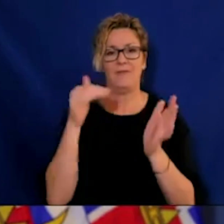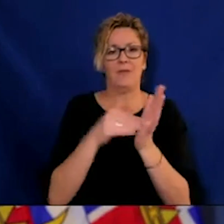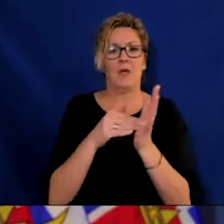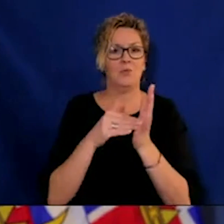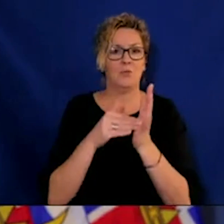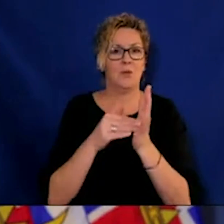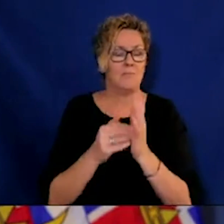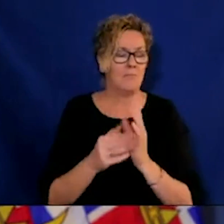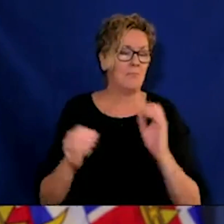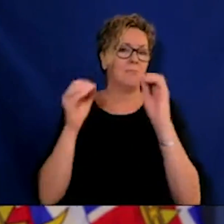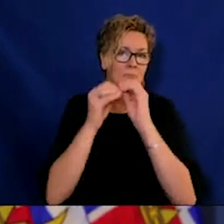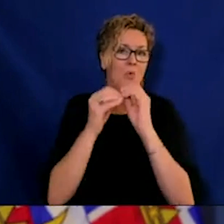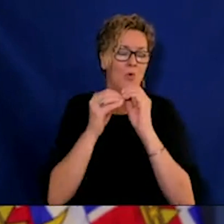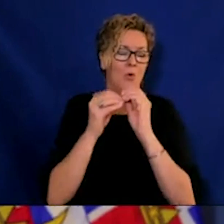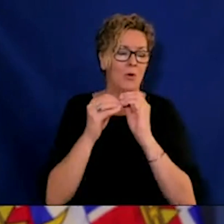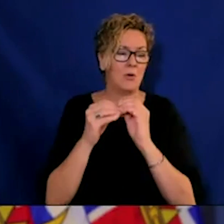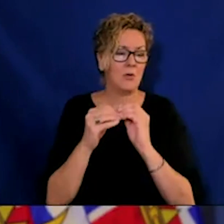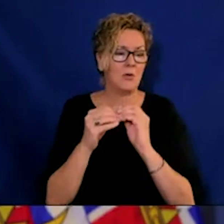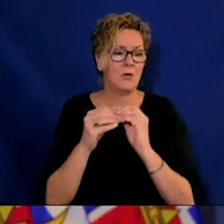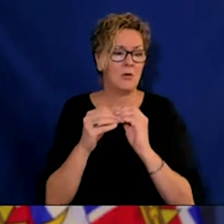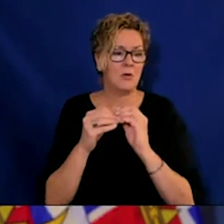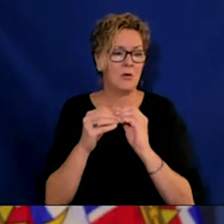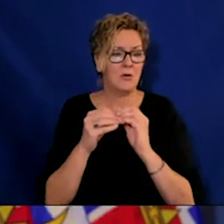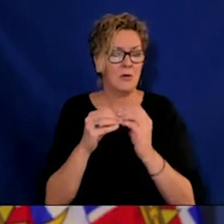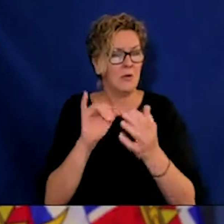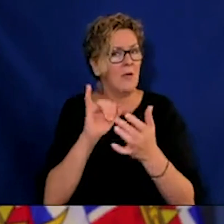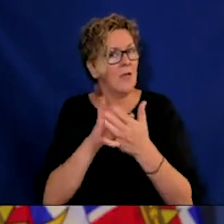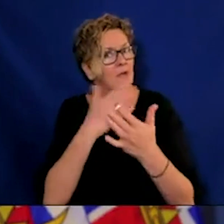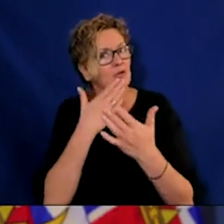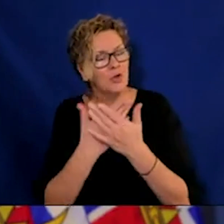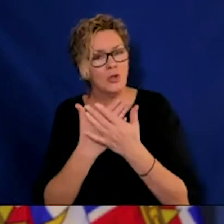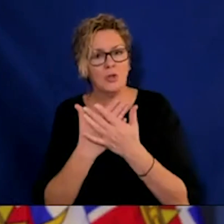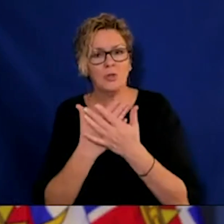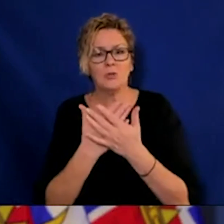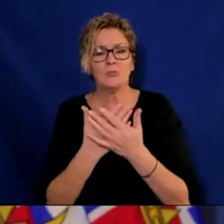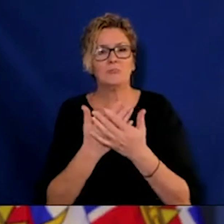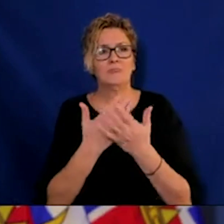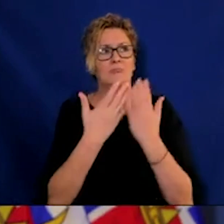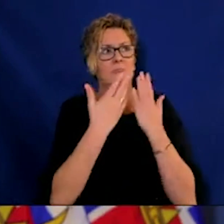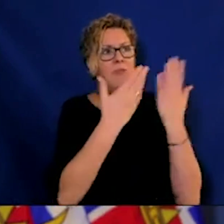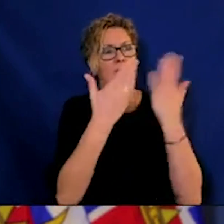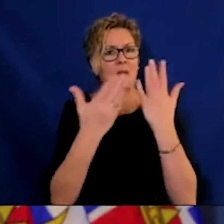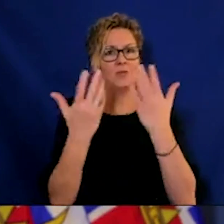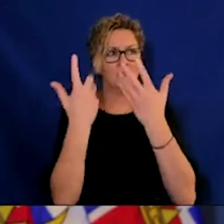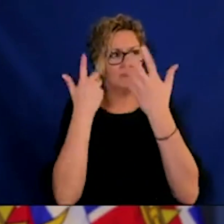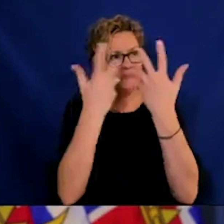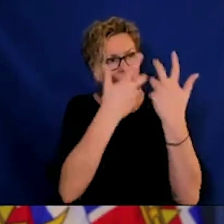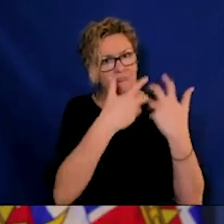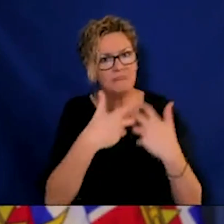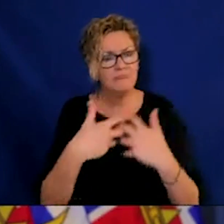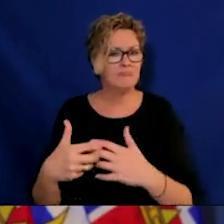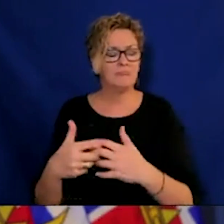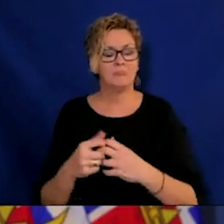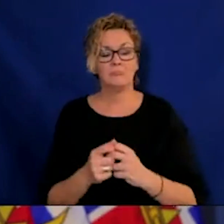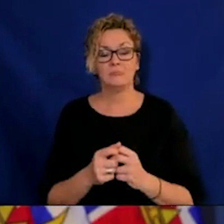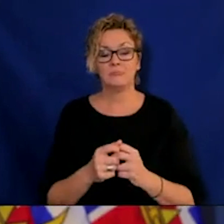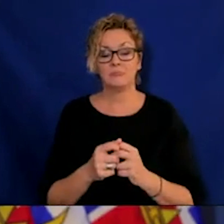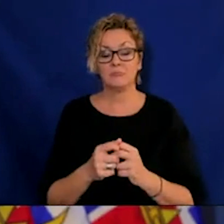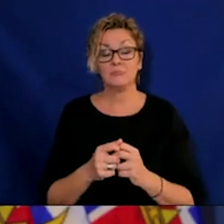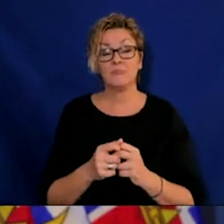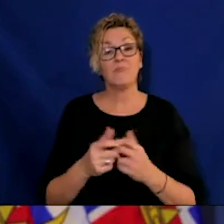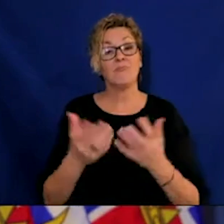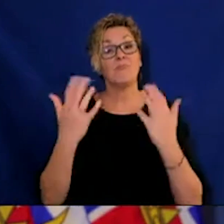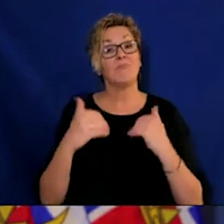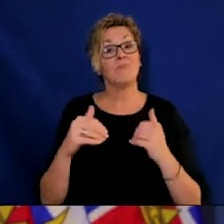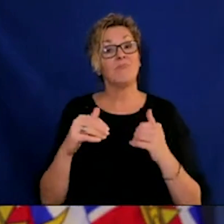of COVID-19, I am very, very appreciative of that effort. On Monday, we also provide an update of PPE received